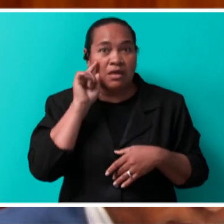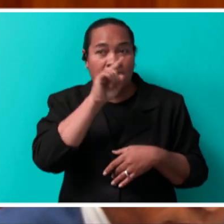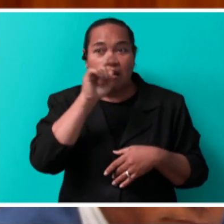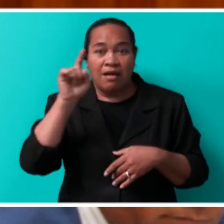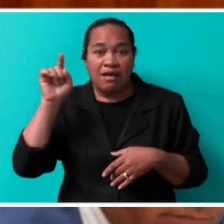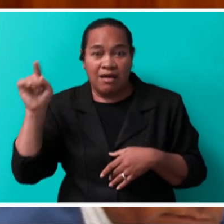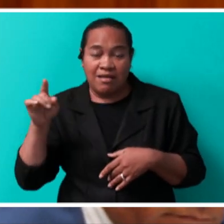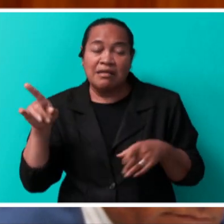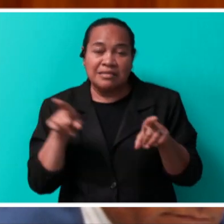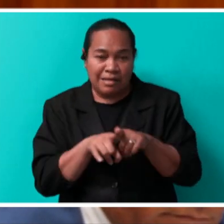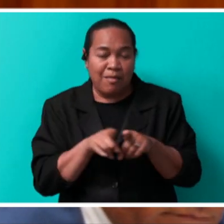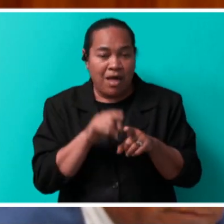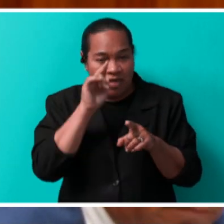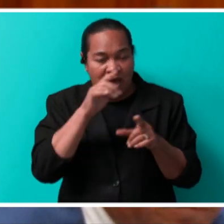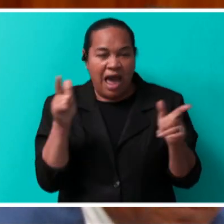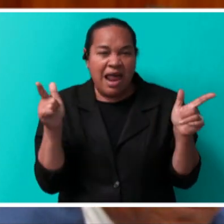facing.